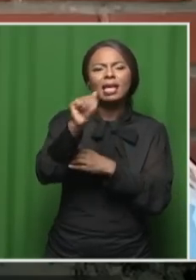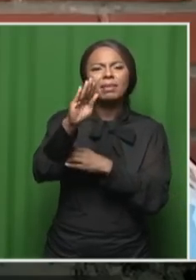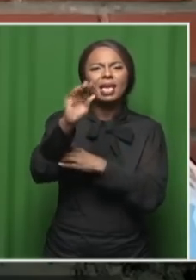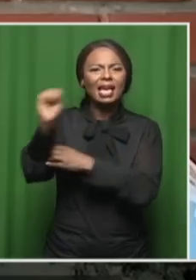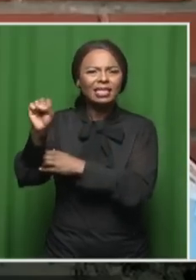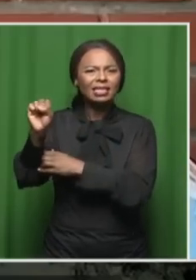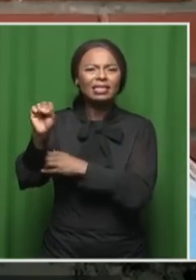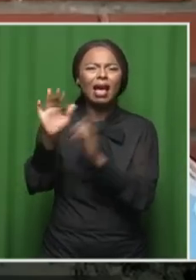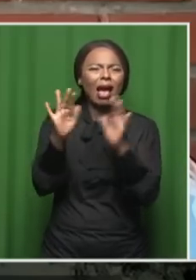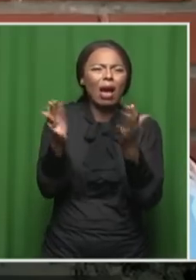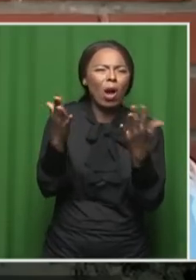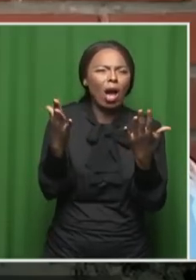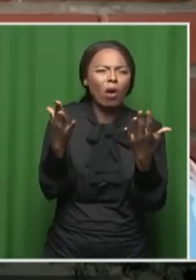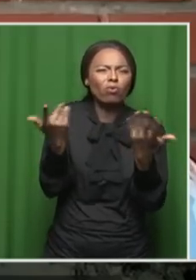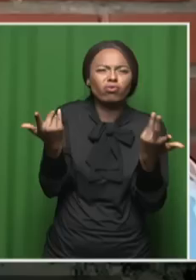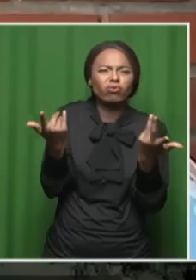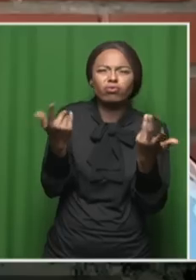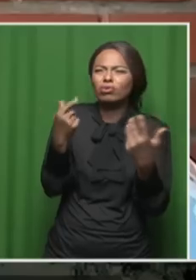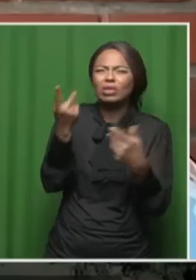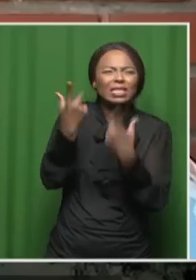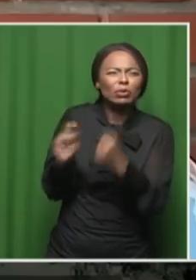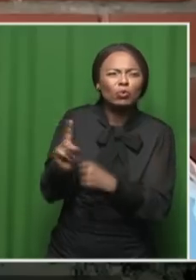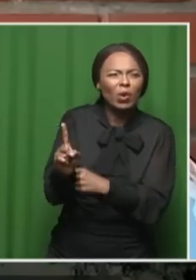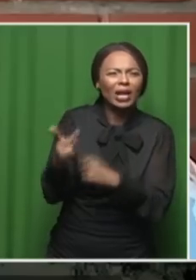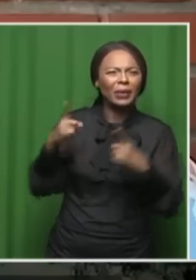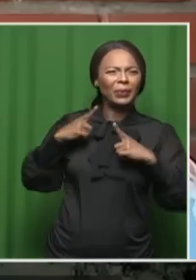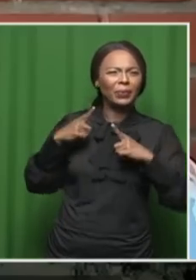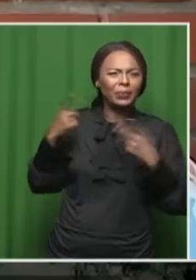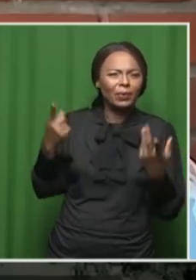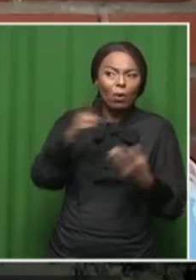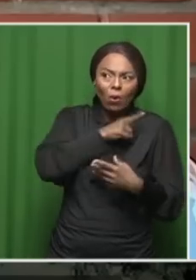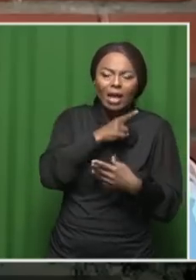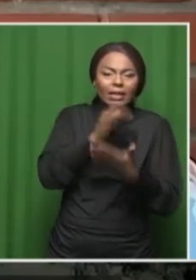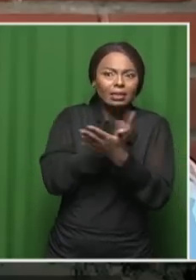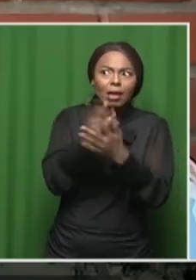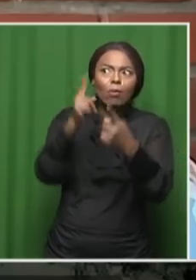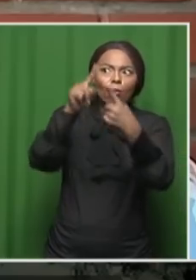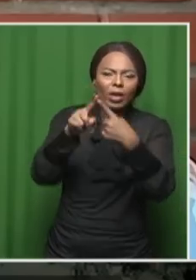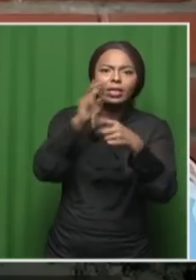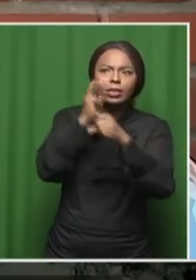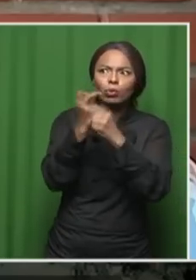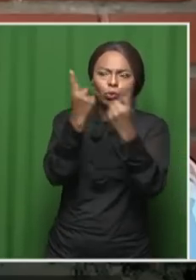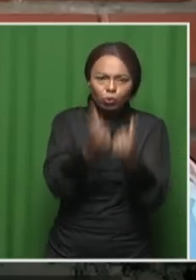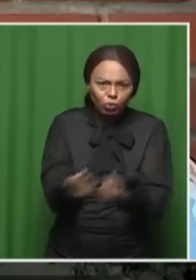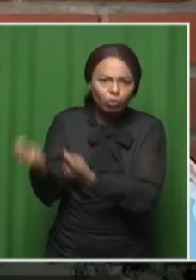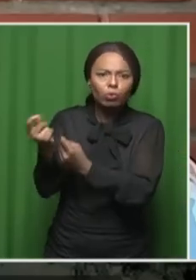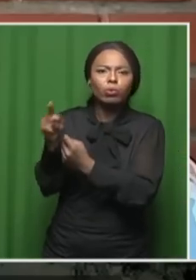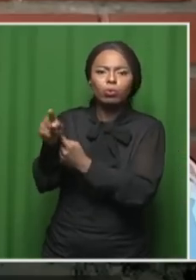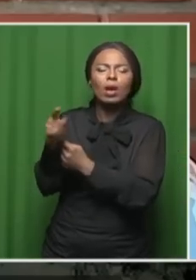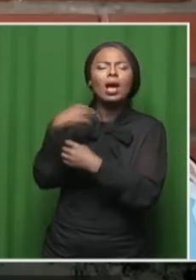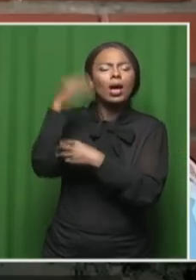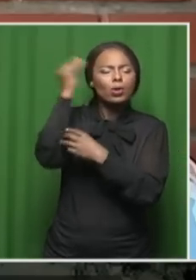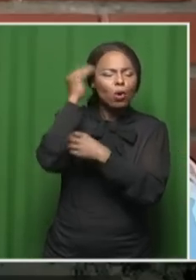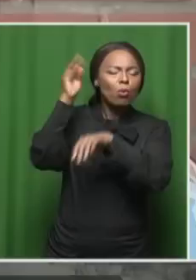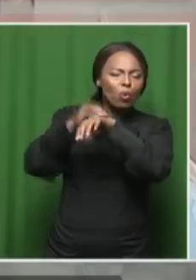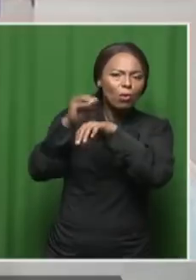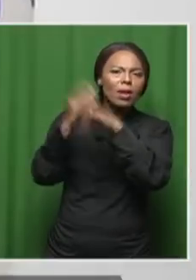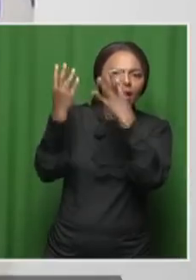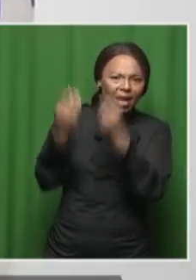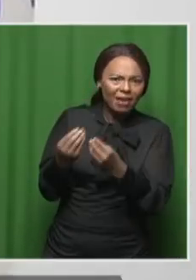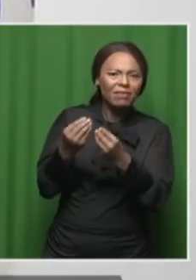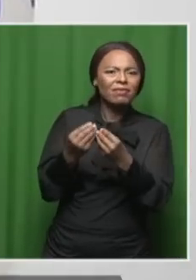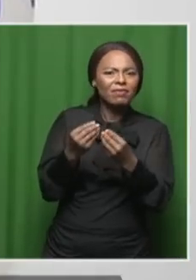does this arrive? I mean, surely there are certain points that have to be met. I know that you say that there were problems in this chain,